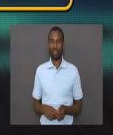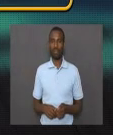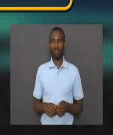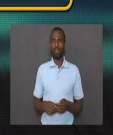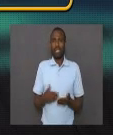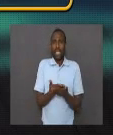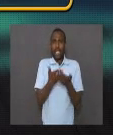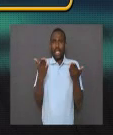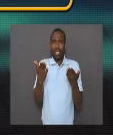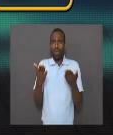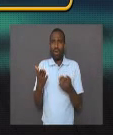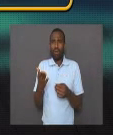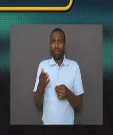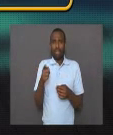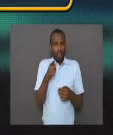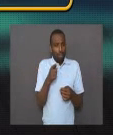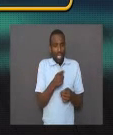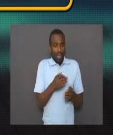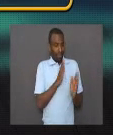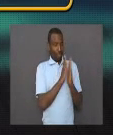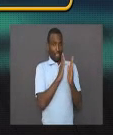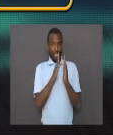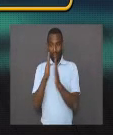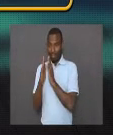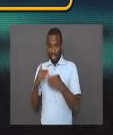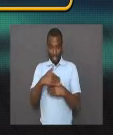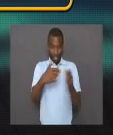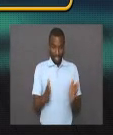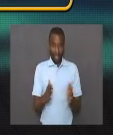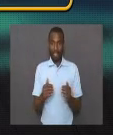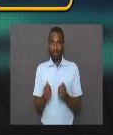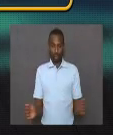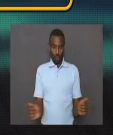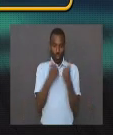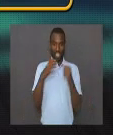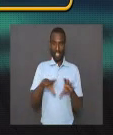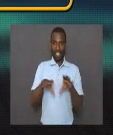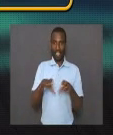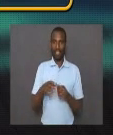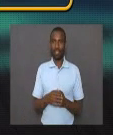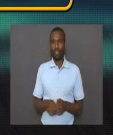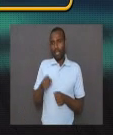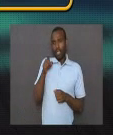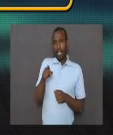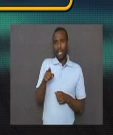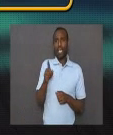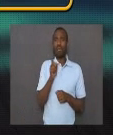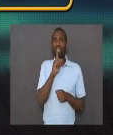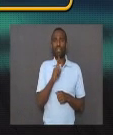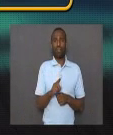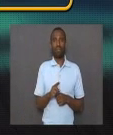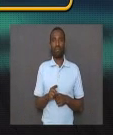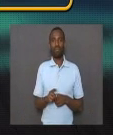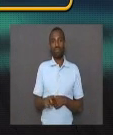will collide with the shaded wall and rebound with a velocity of